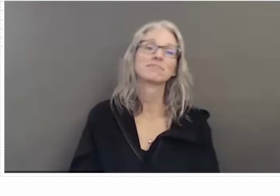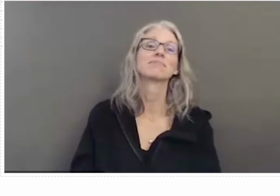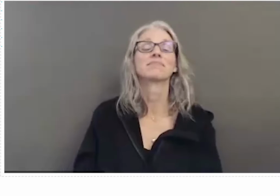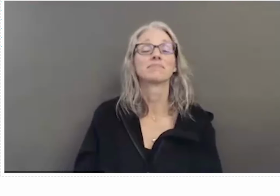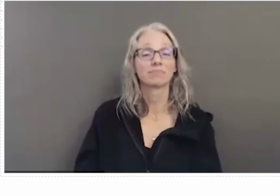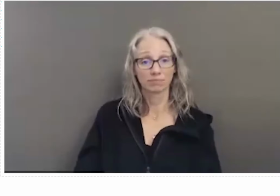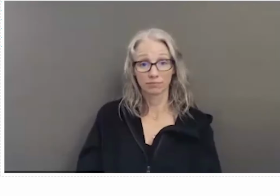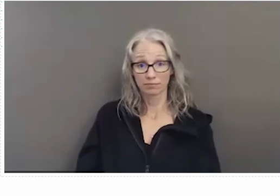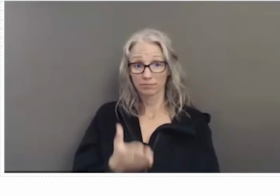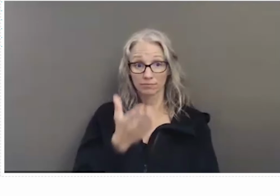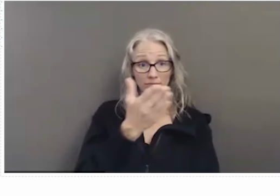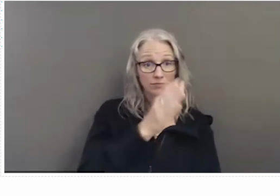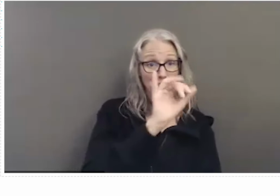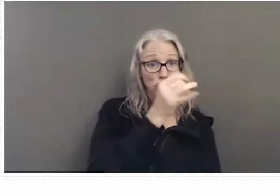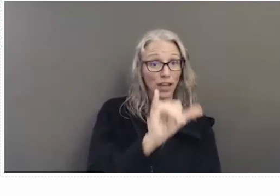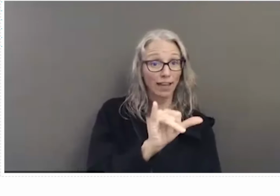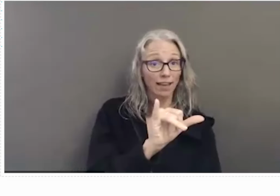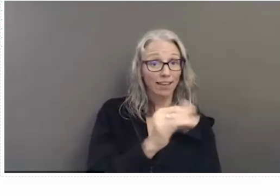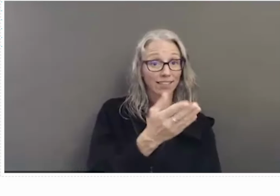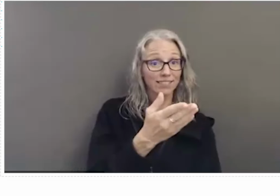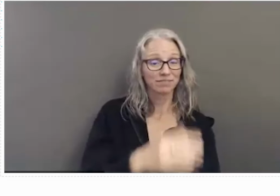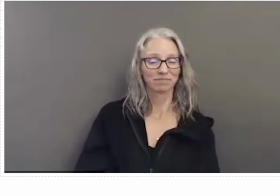Jay. Any first thoughts on that?